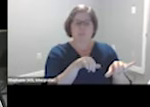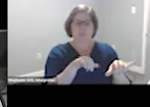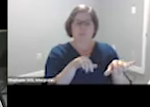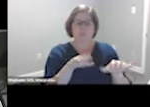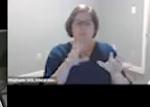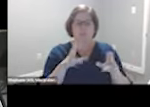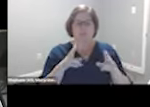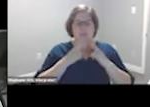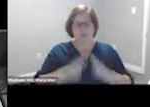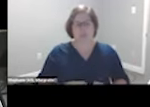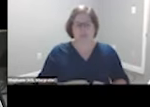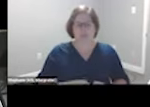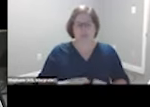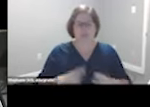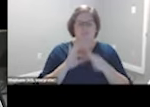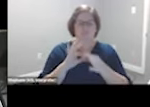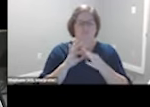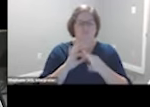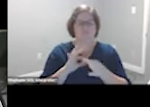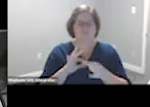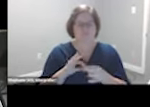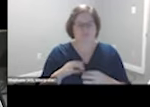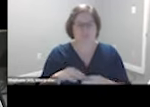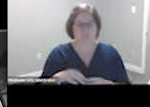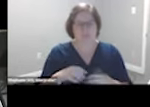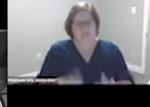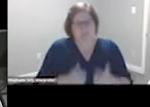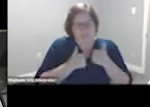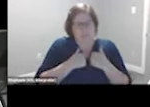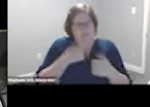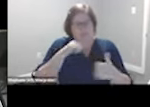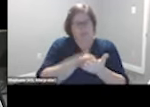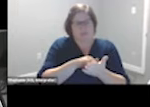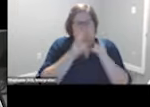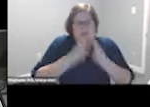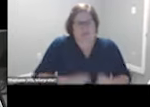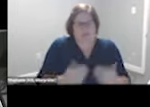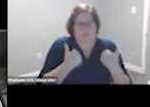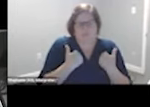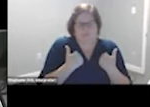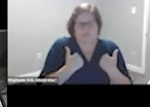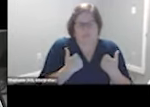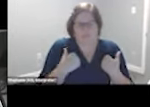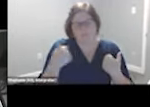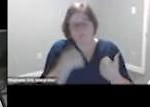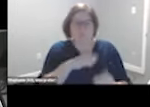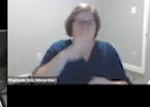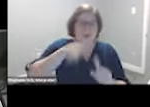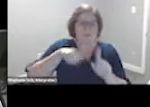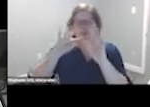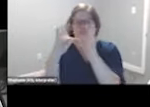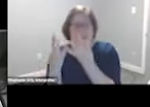live. All the astronaut is the human before being an astronaut. So we talk about a family.